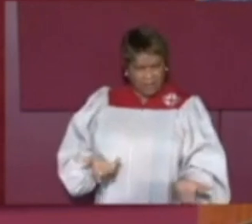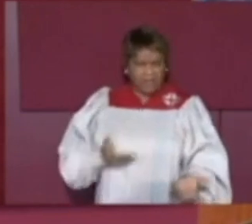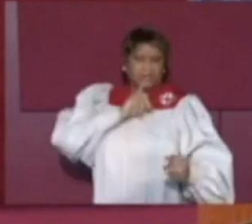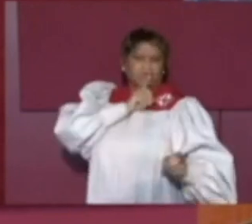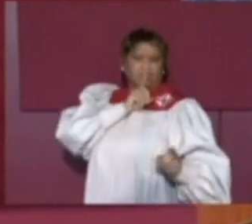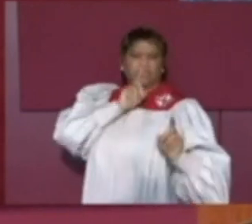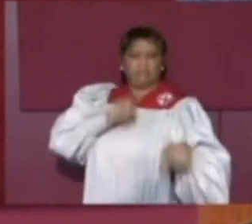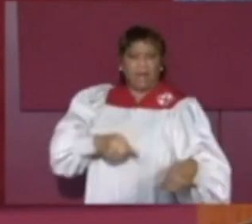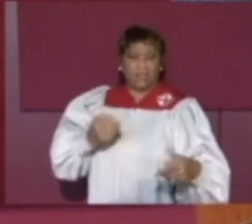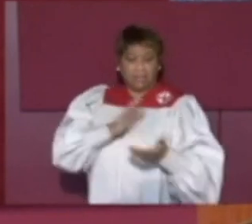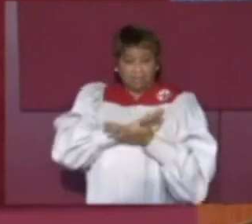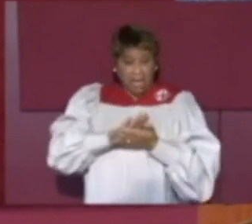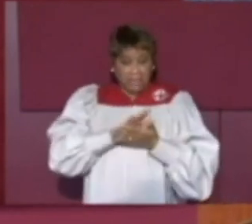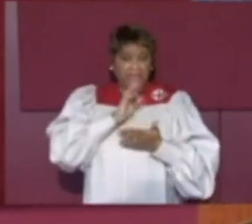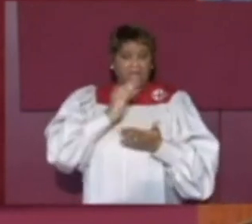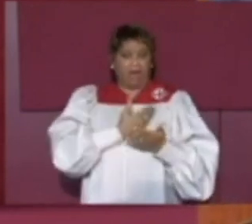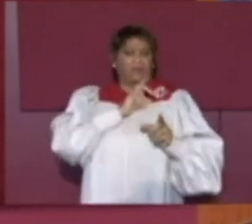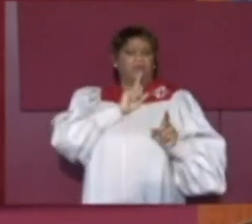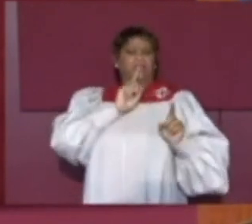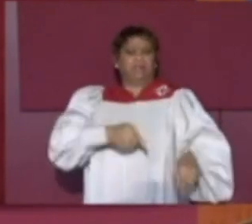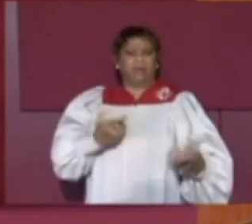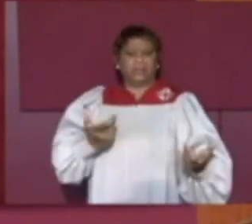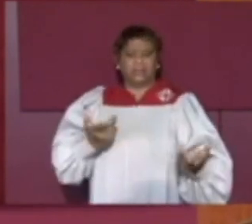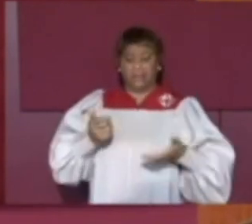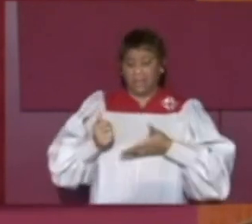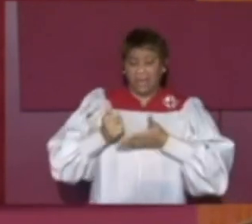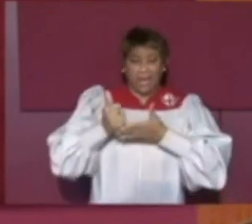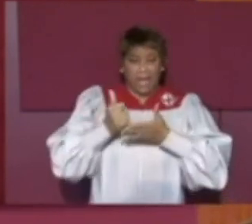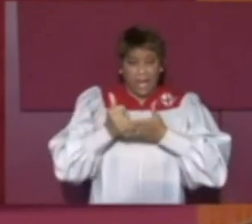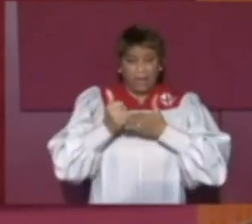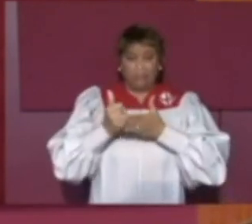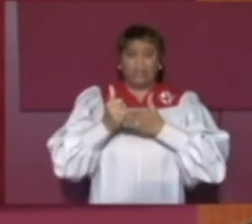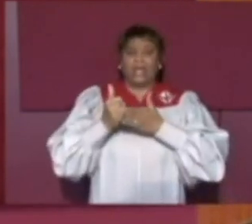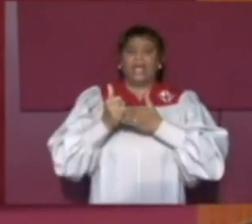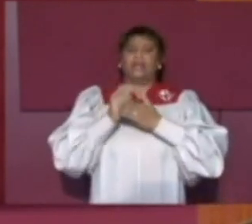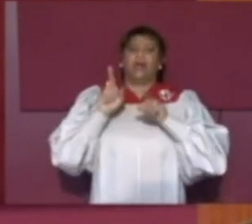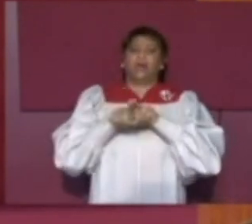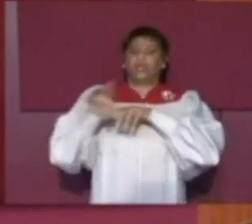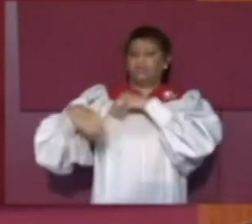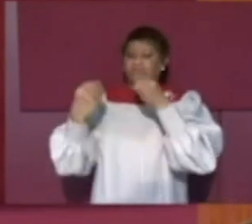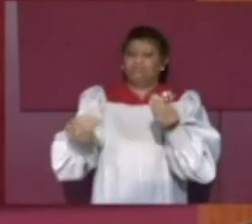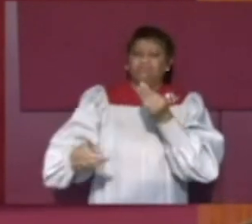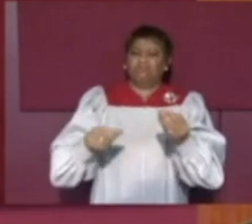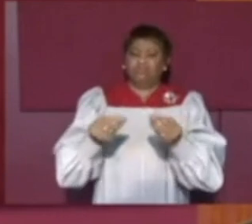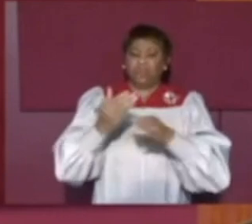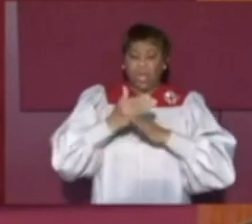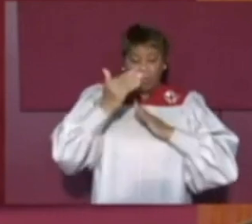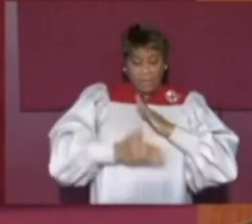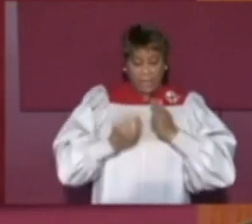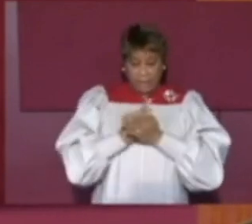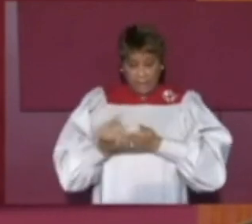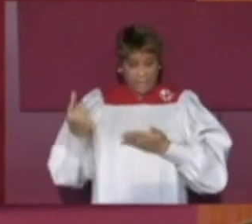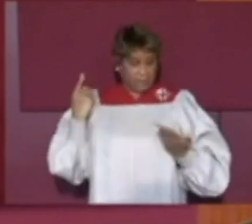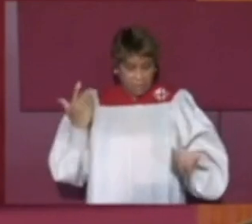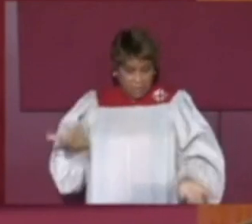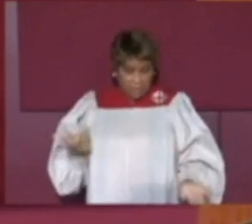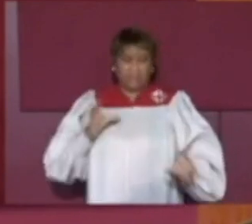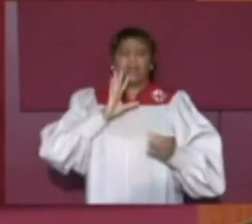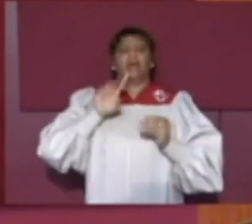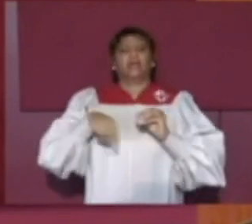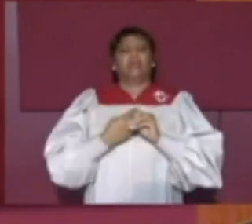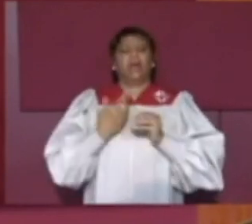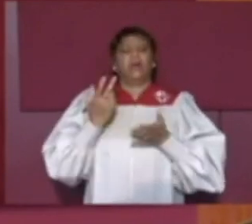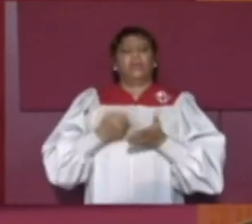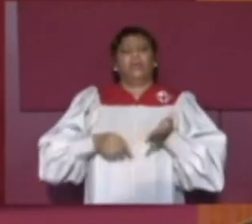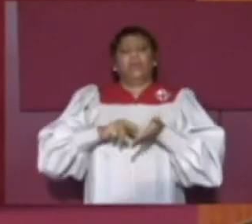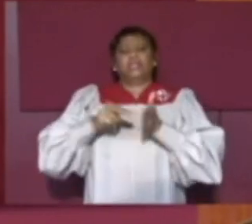response. Kindness is a response to be helpful and to be benevolent. And we ended last week talking about what